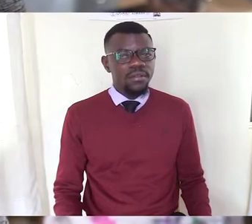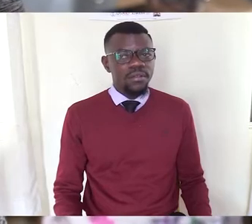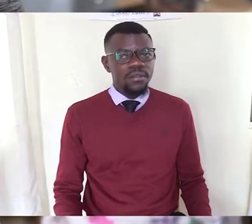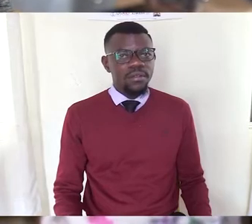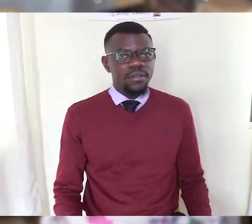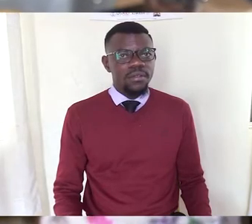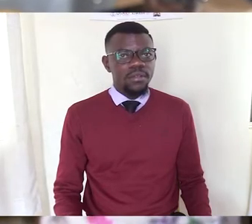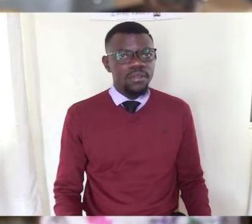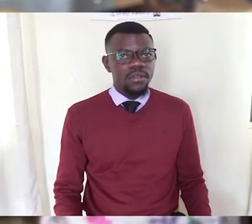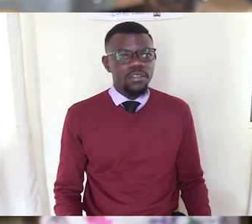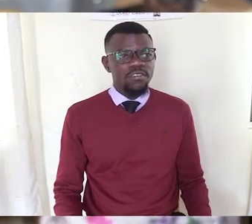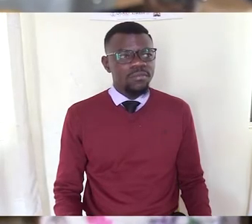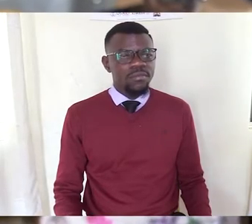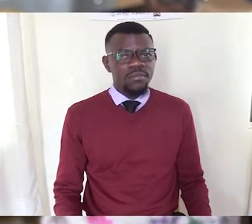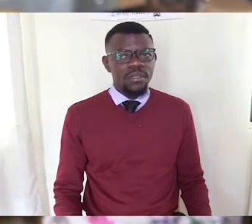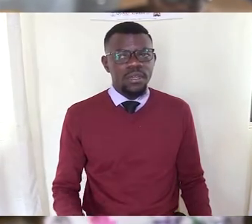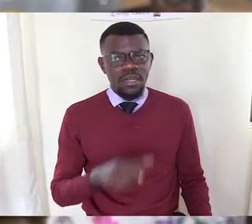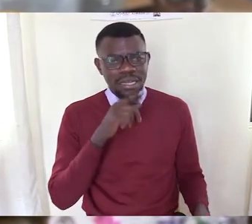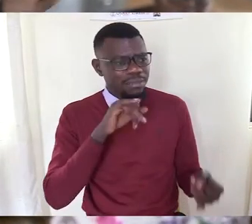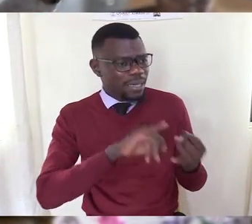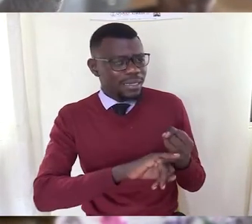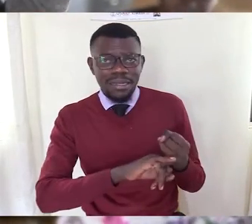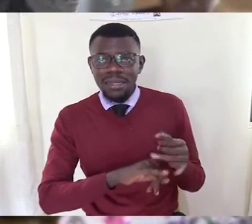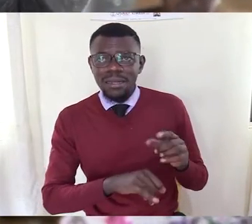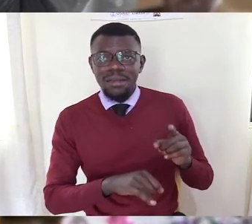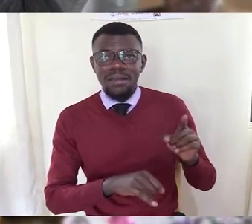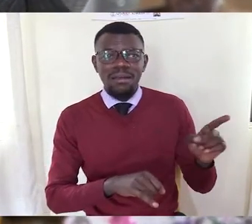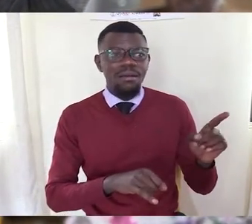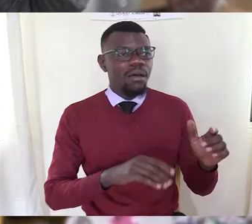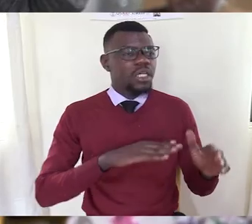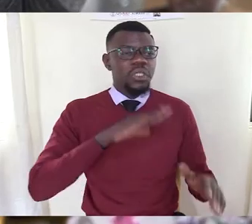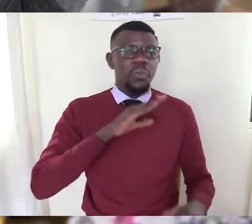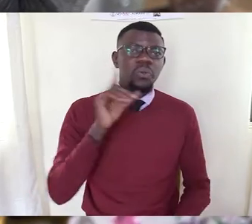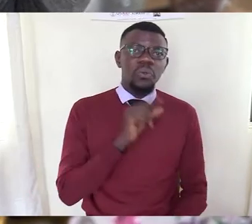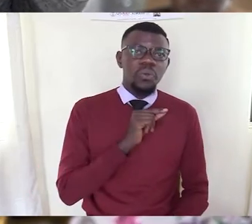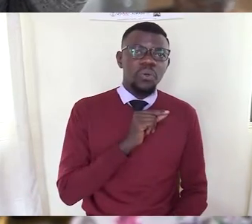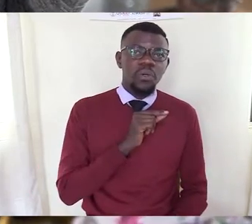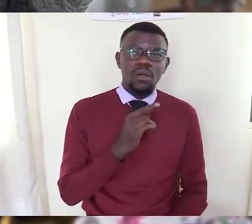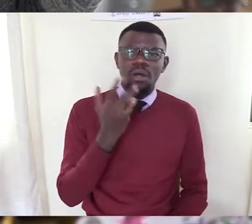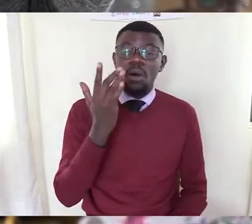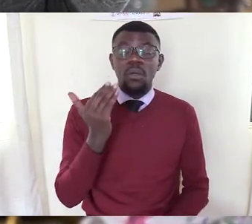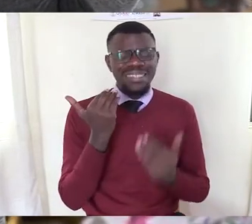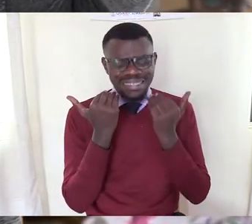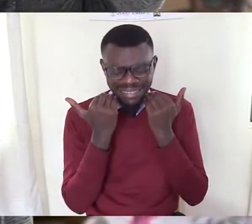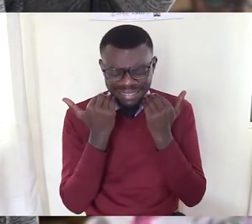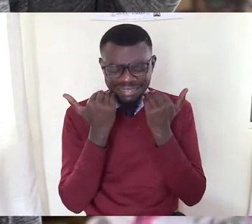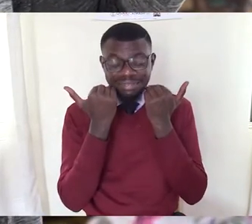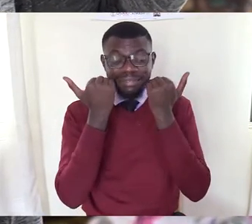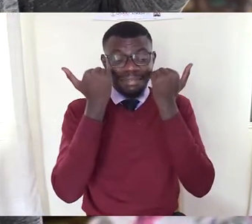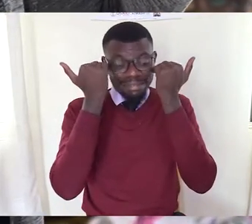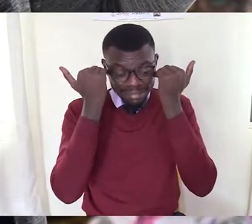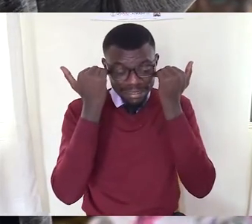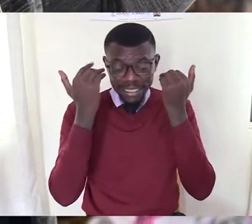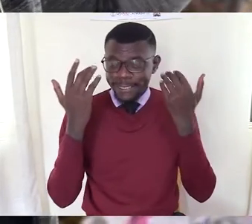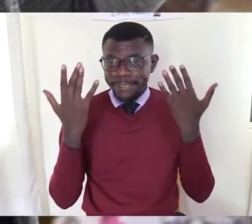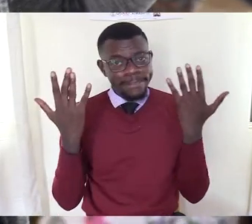So the husband passed on because he couldn't take it. He did